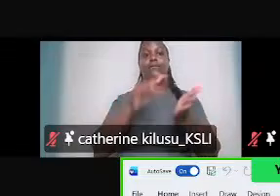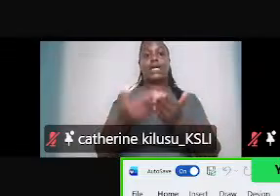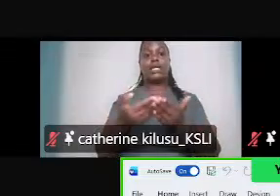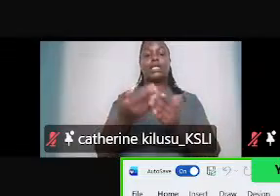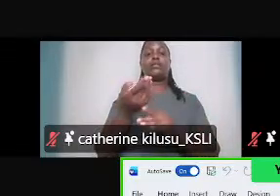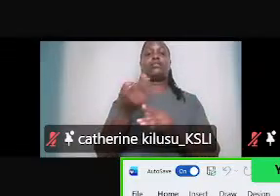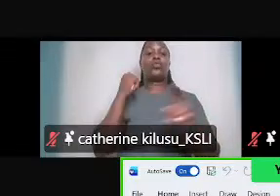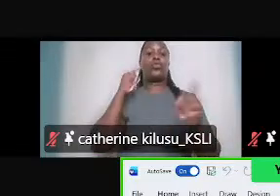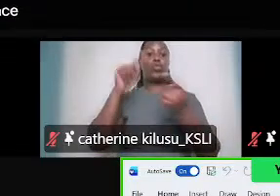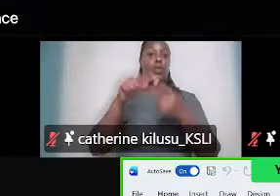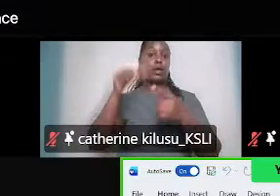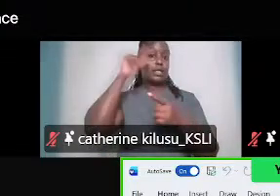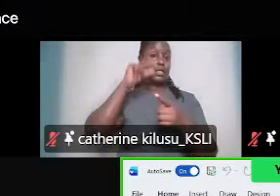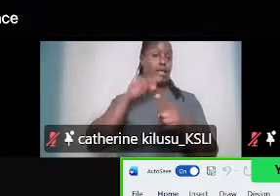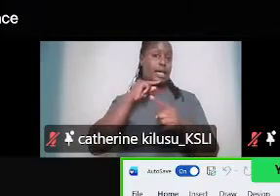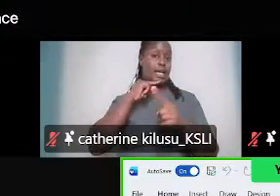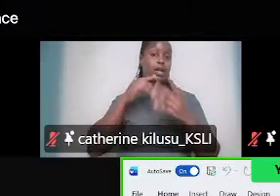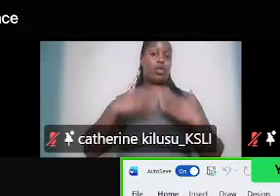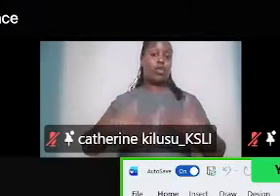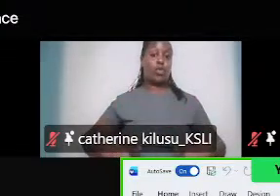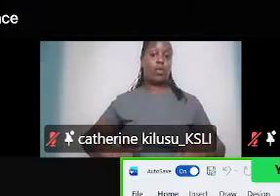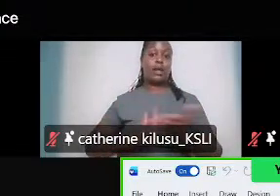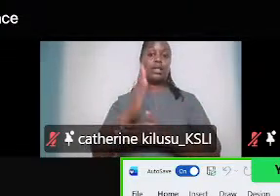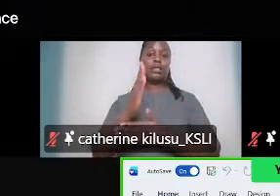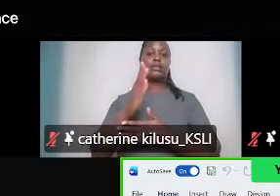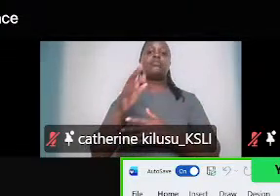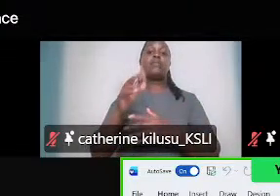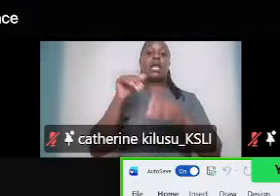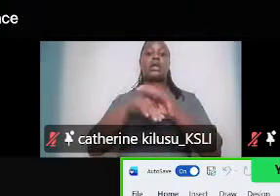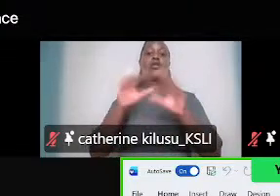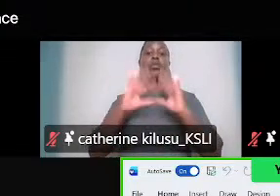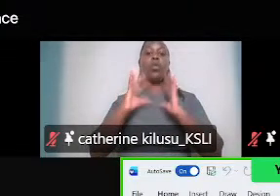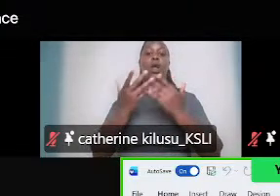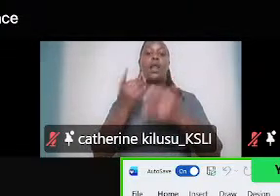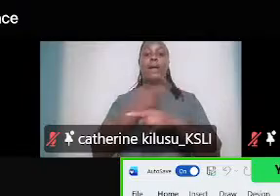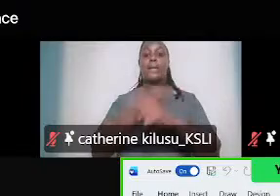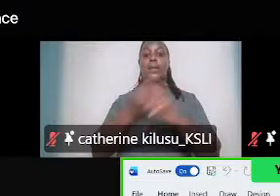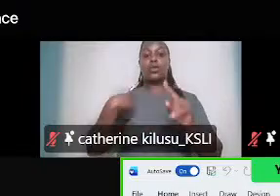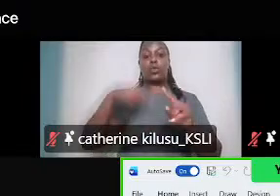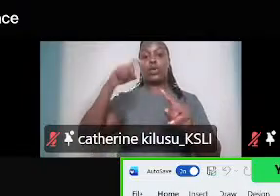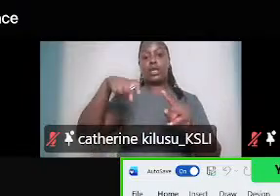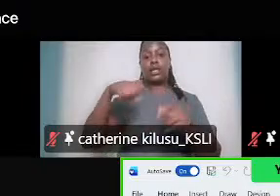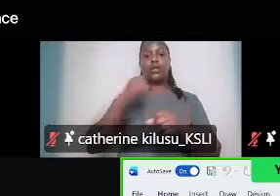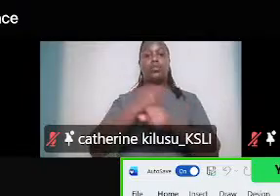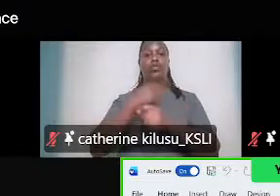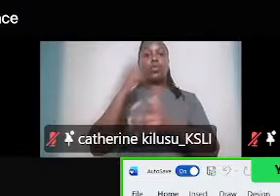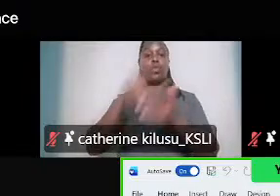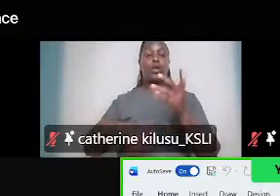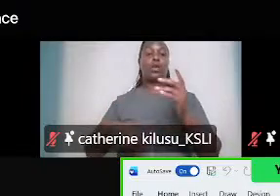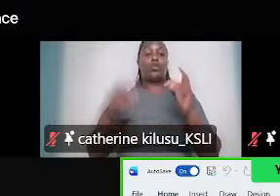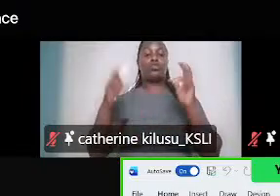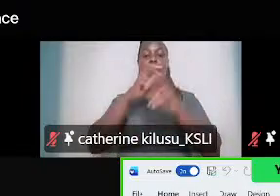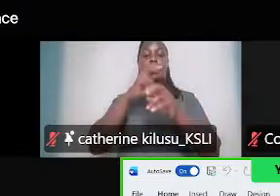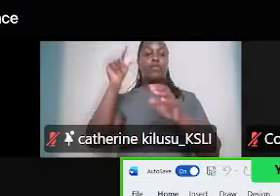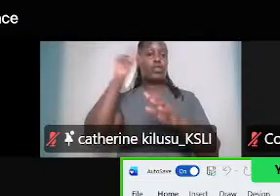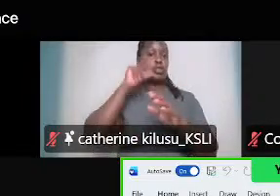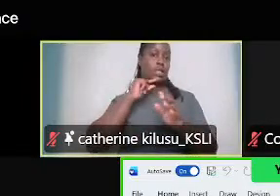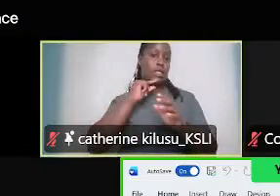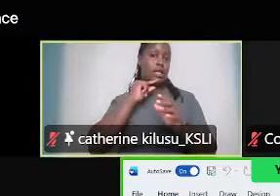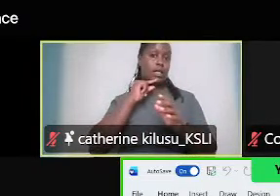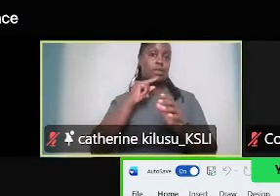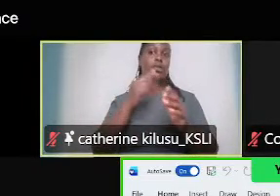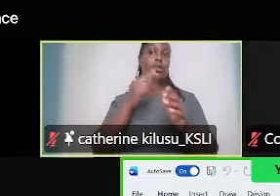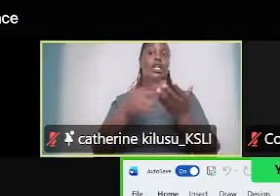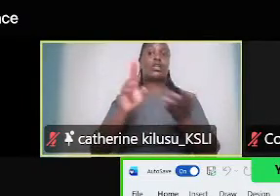just human rights initiatives and projects worldwide. And so we need to move towards joint resource